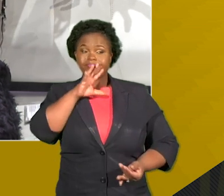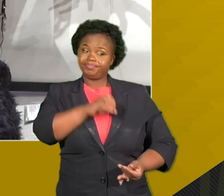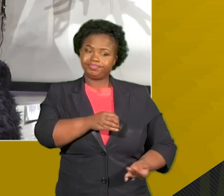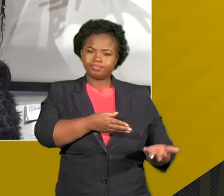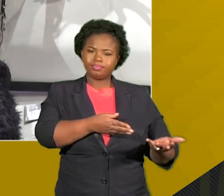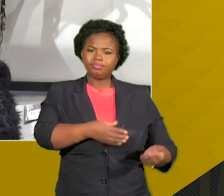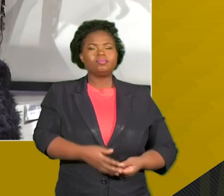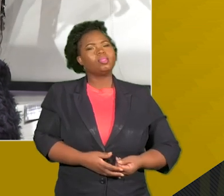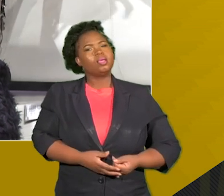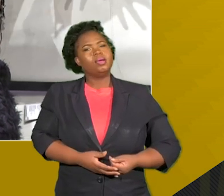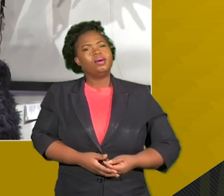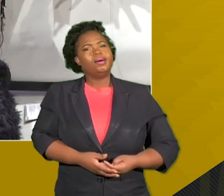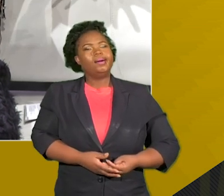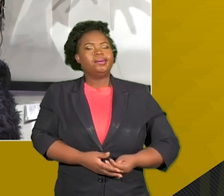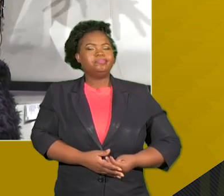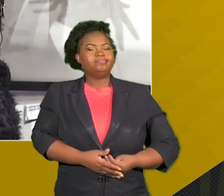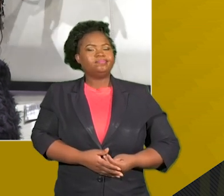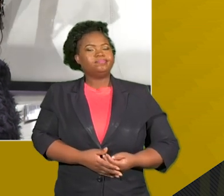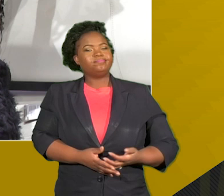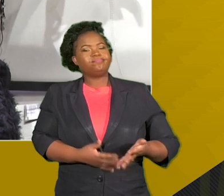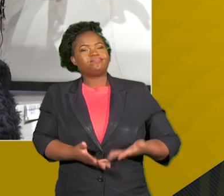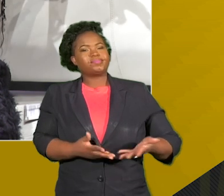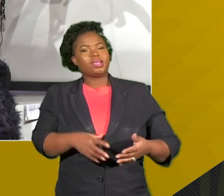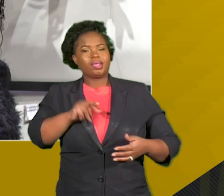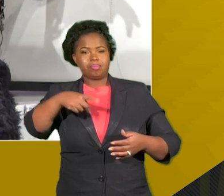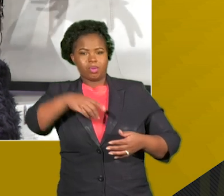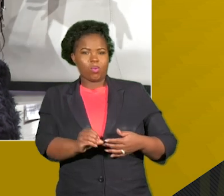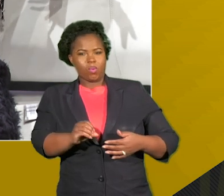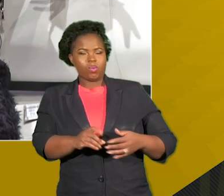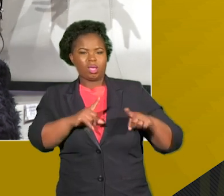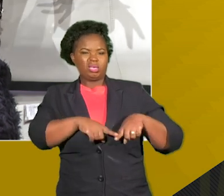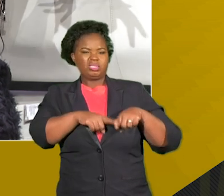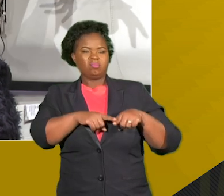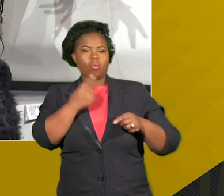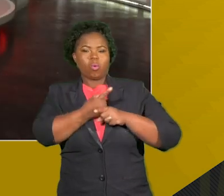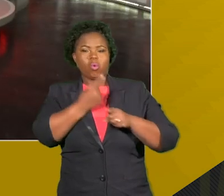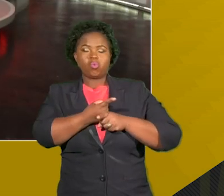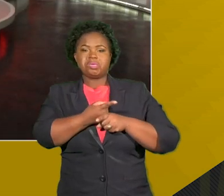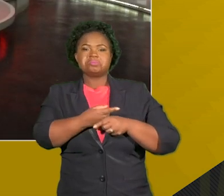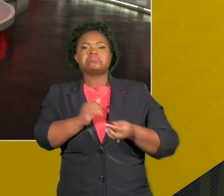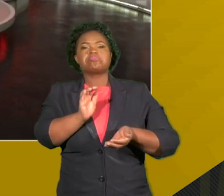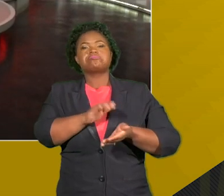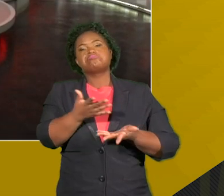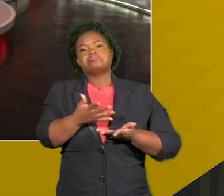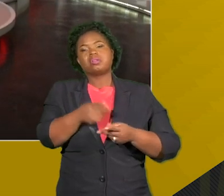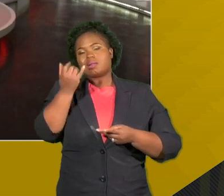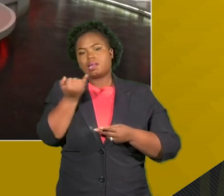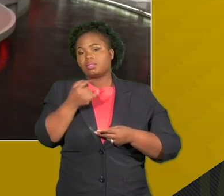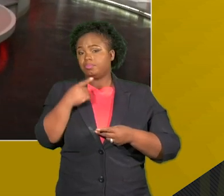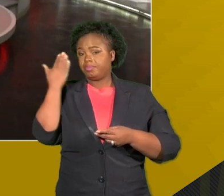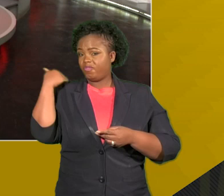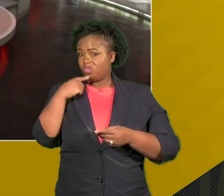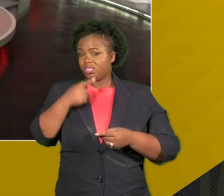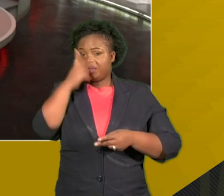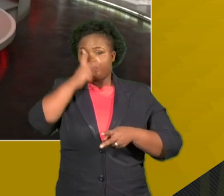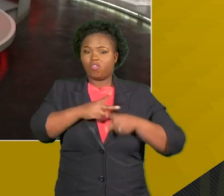that the NPO, cardinally, this dependency of having to go and beg, and someone said they are professional beggars to go and beg for